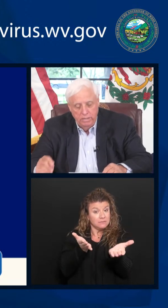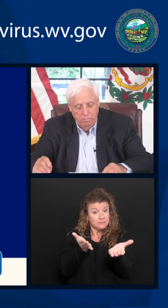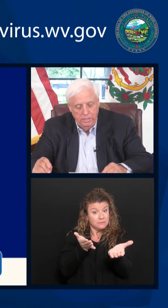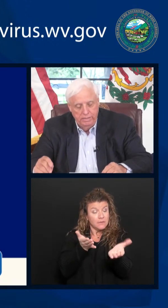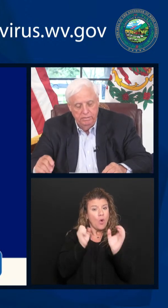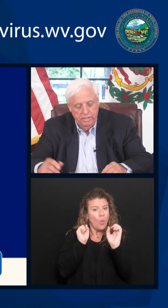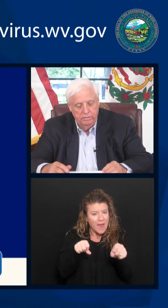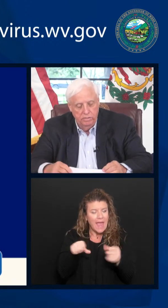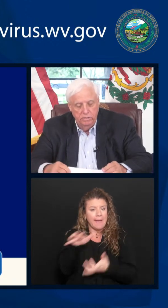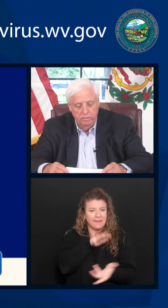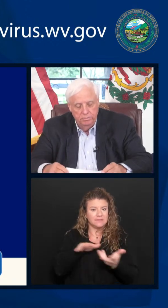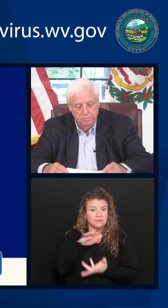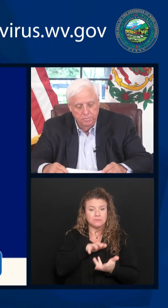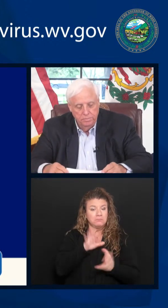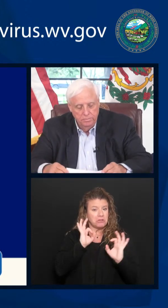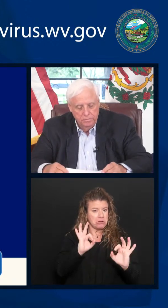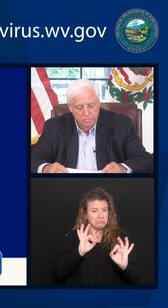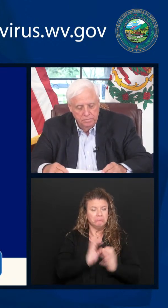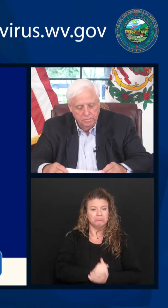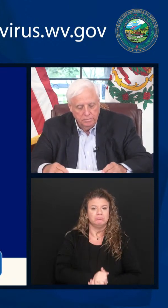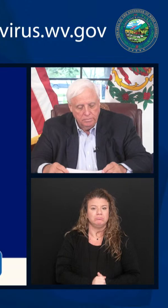we can mix, and that's good.